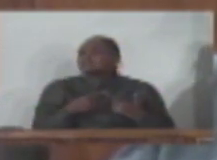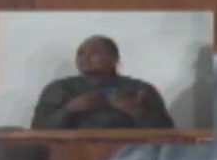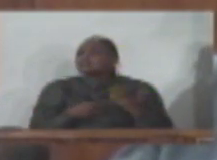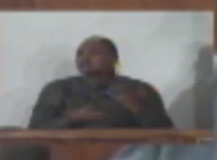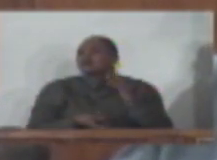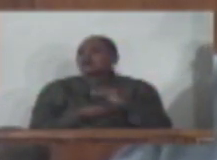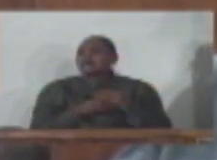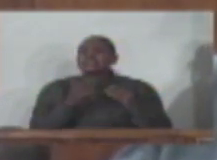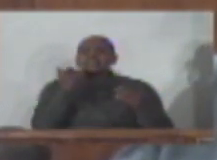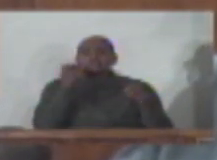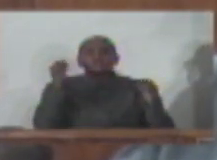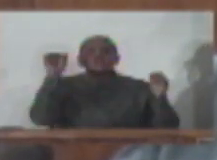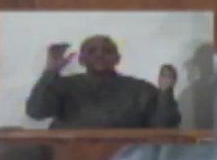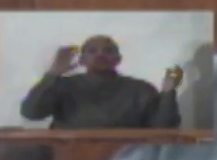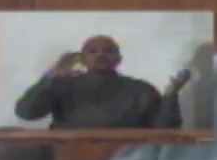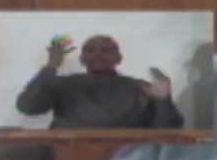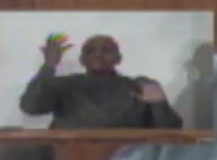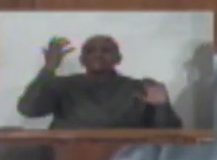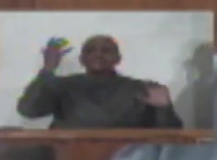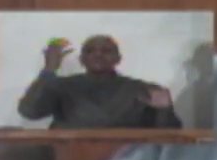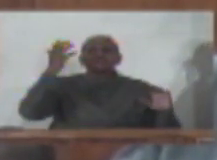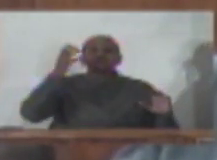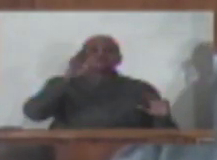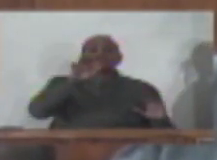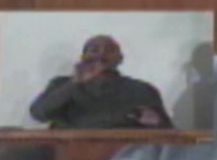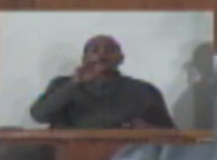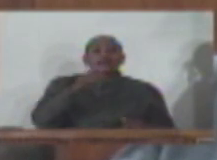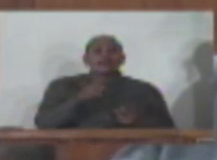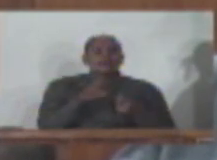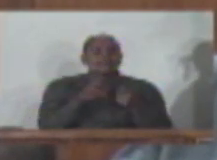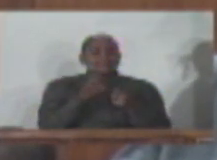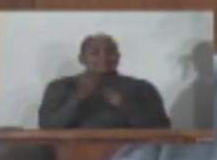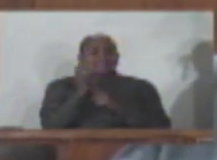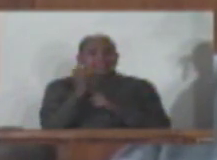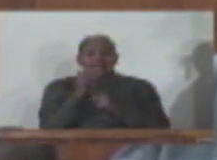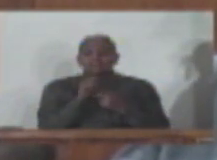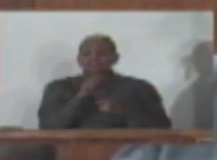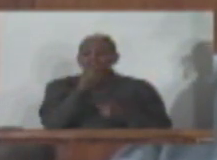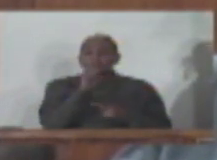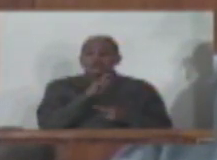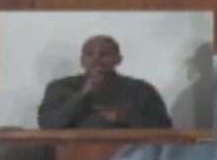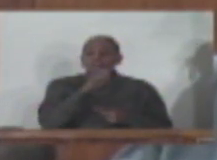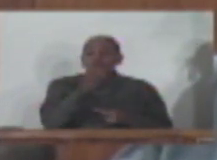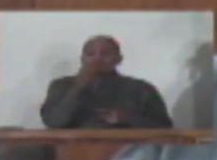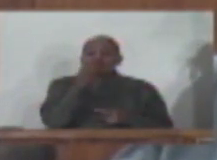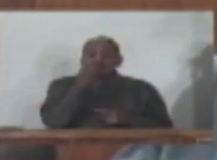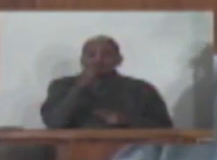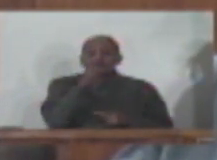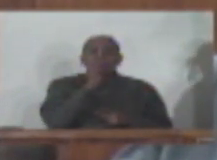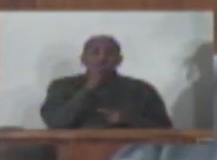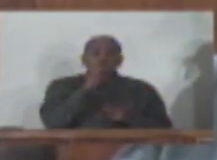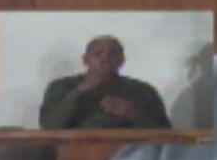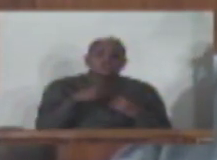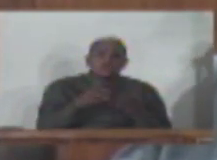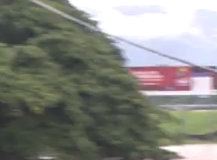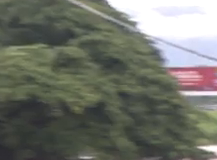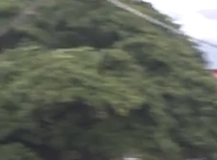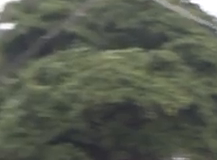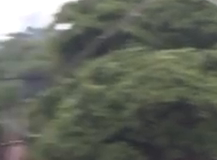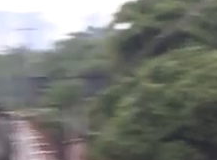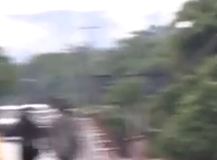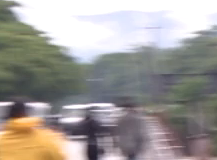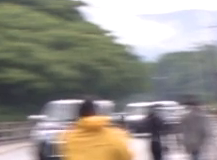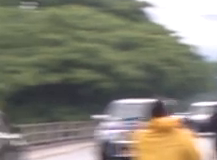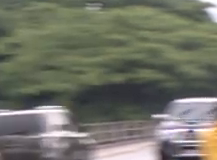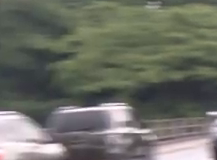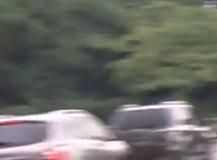of a storm, your candles, your batteries, your canned food, your water supply, warm clothing. He's